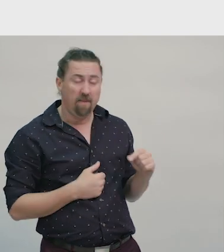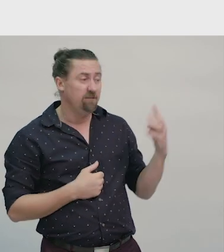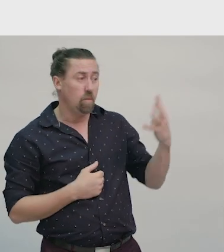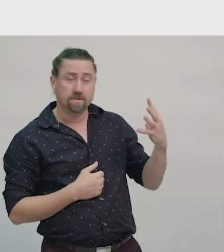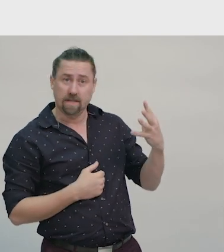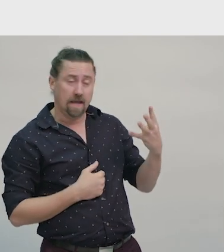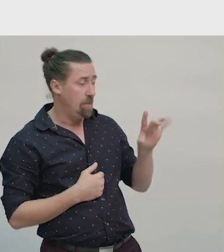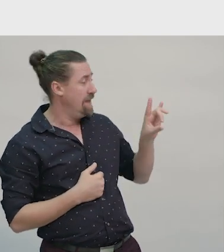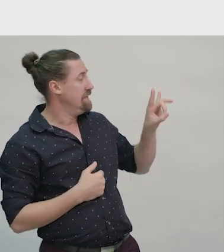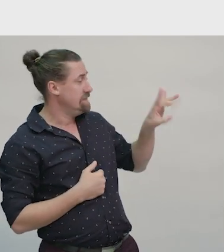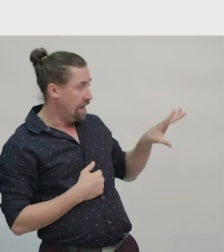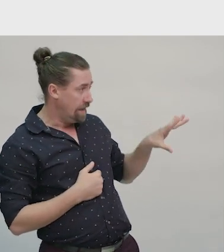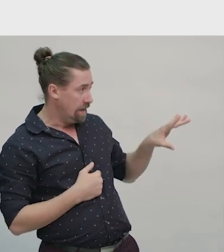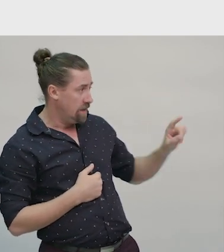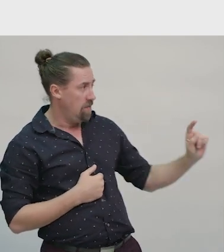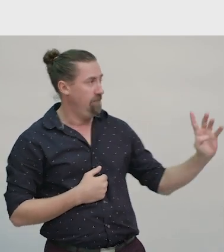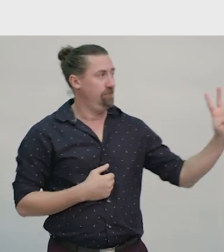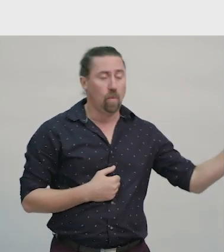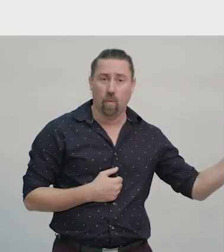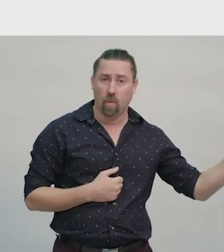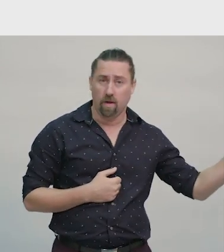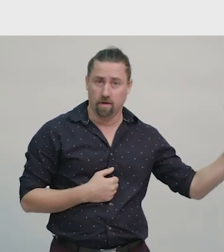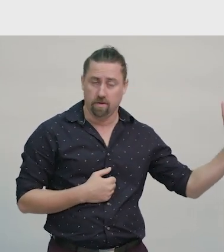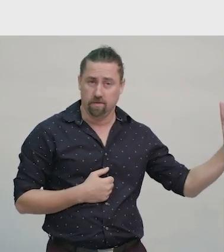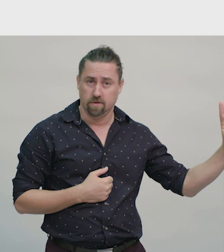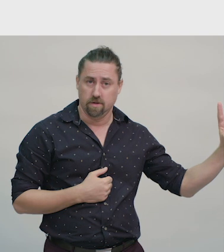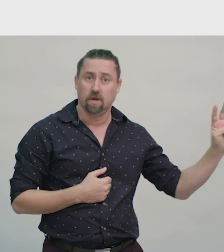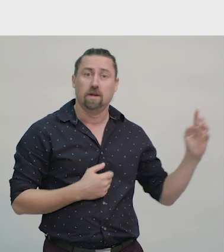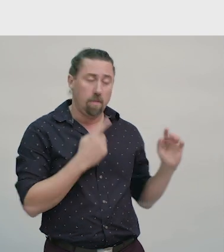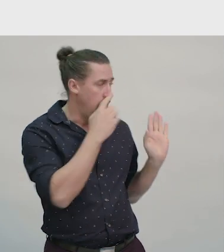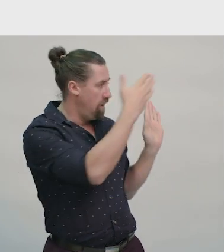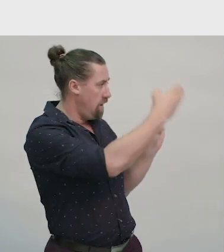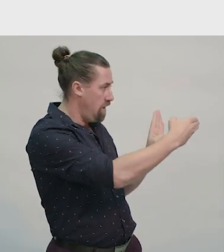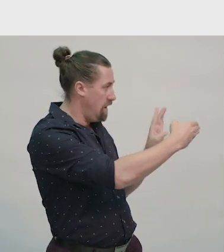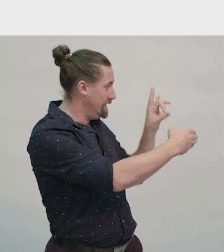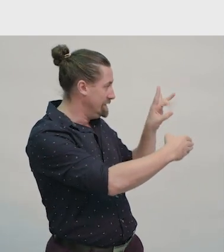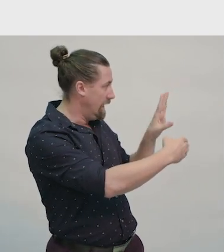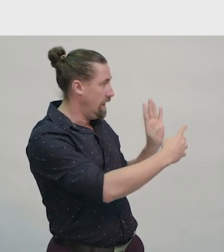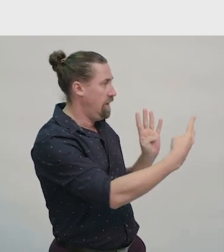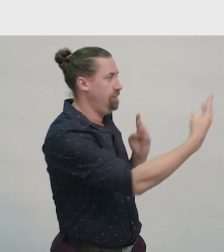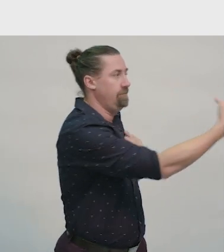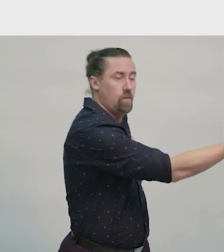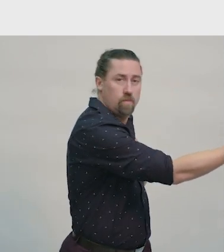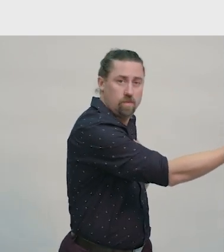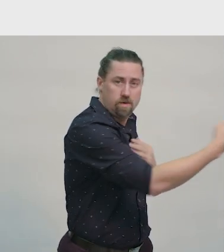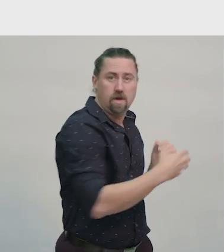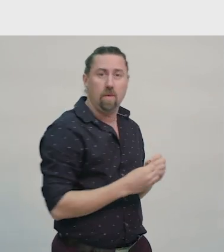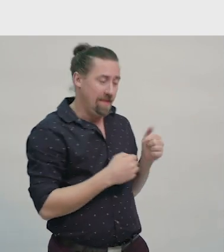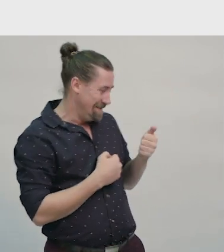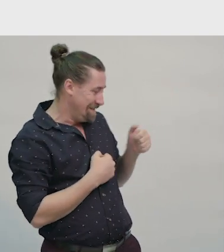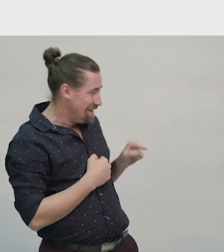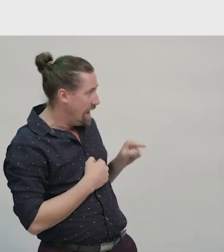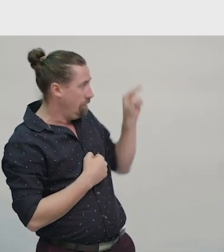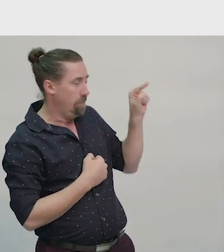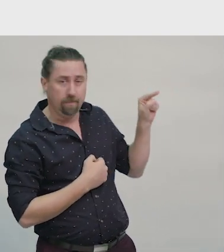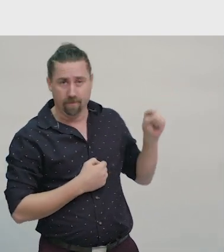14 is 1 10 and 4 ones. So the length of the rectangle is split into 10 and